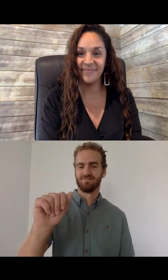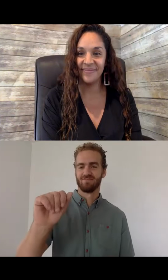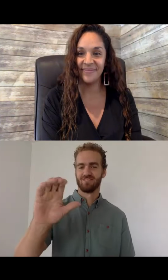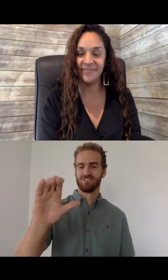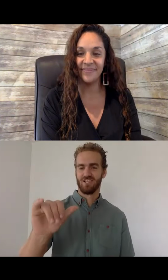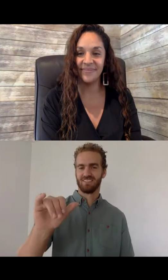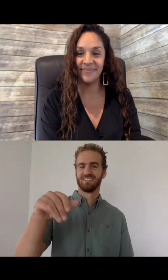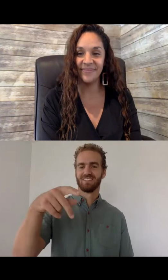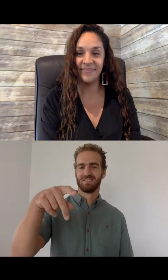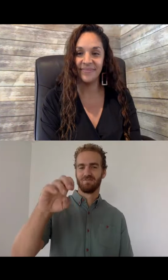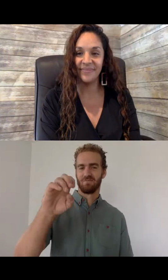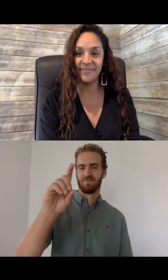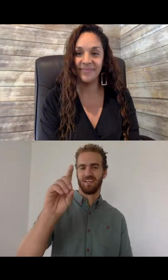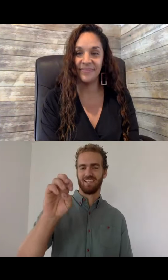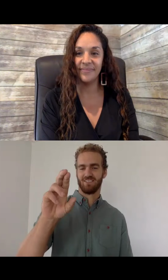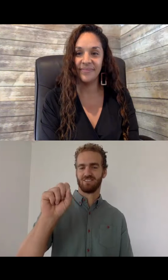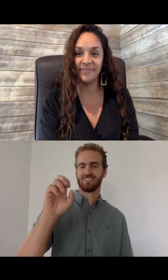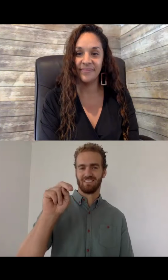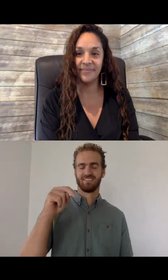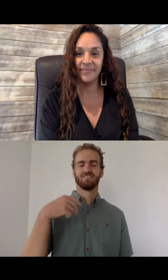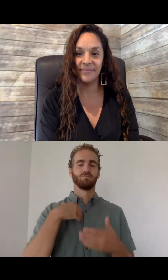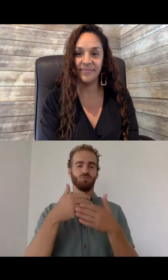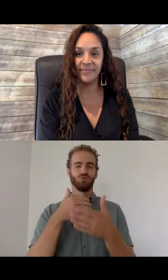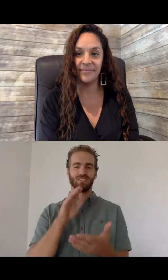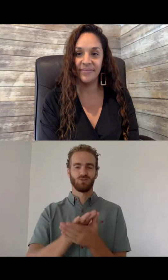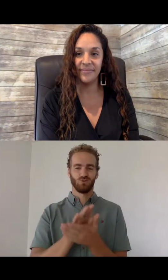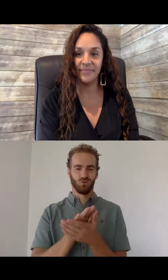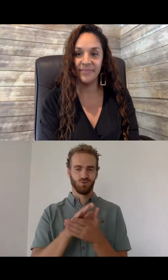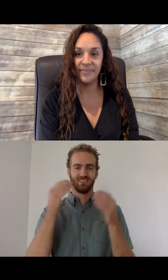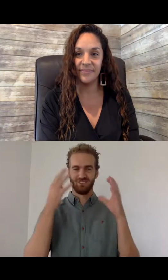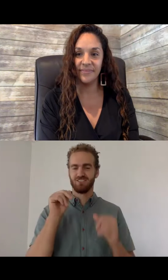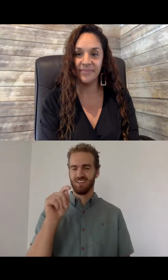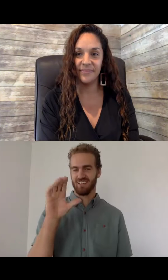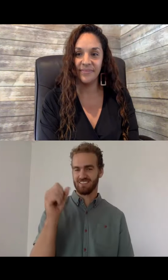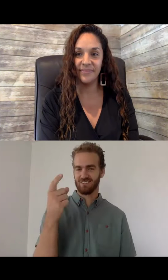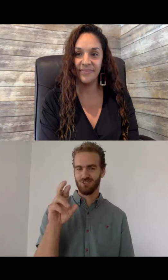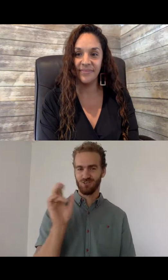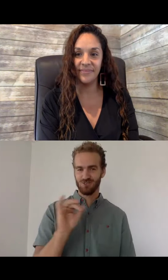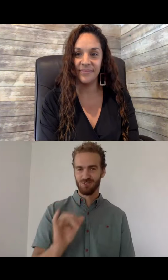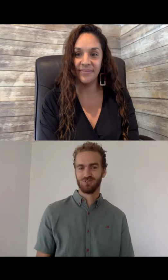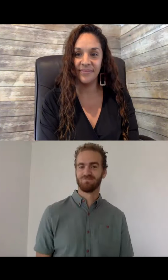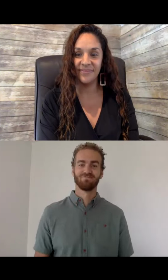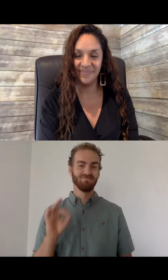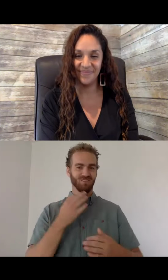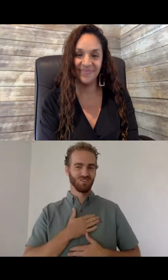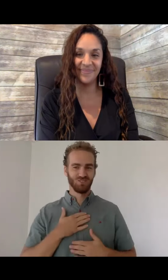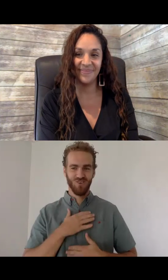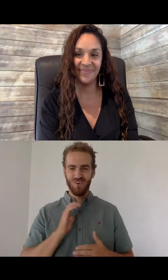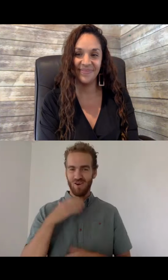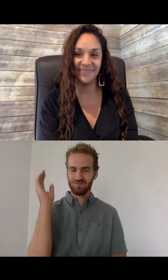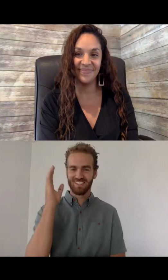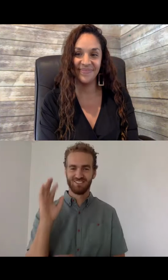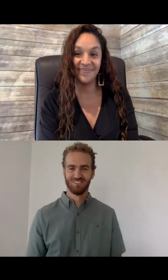Hello and welcome. My name is Jacy Pedersen, and I am a preschool teacher here at California School for the Deaf